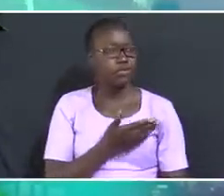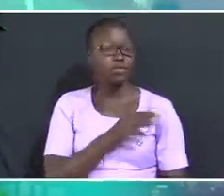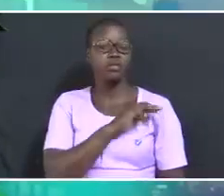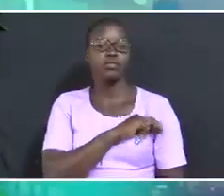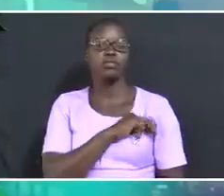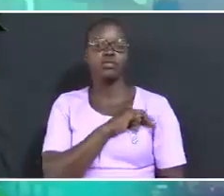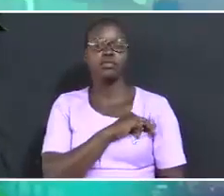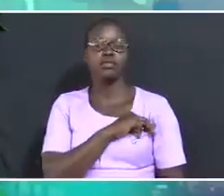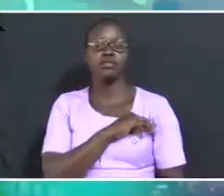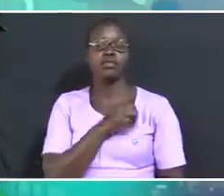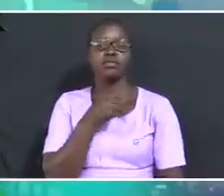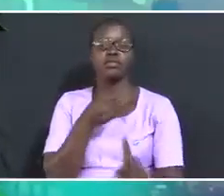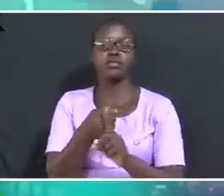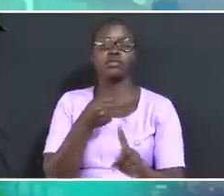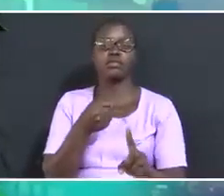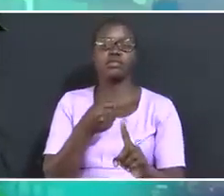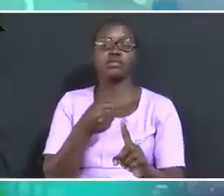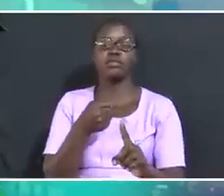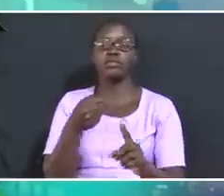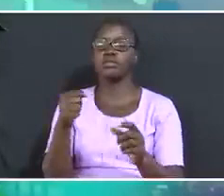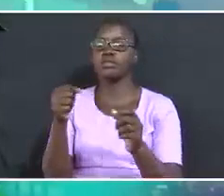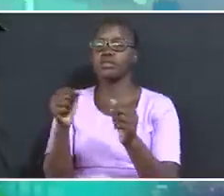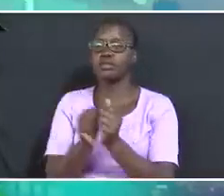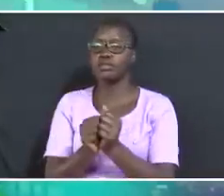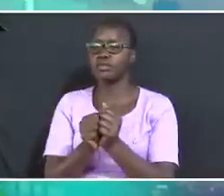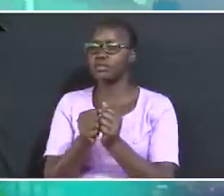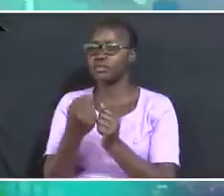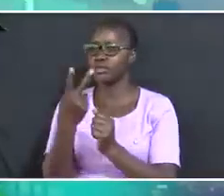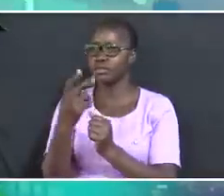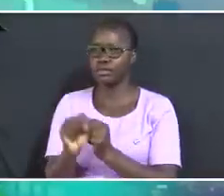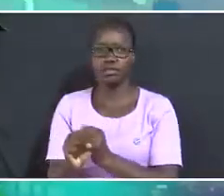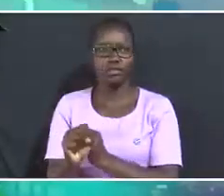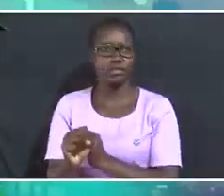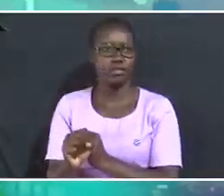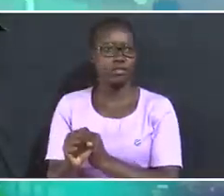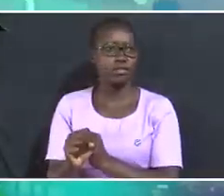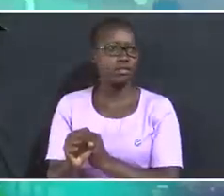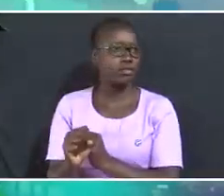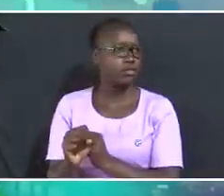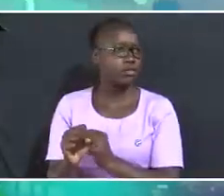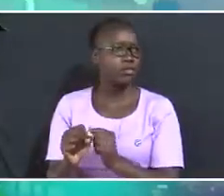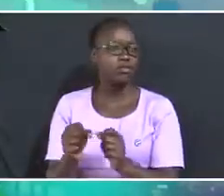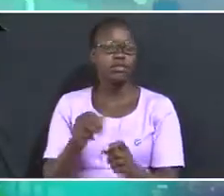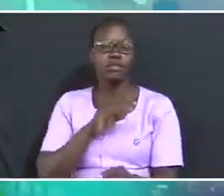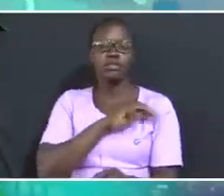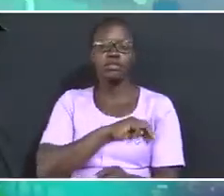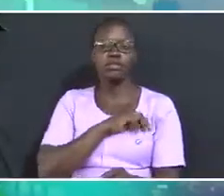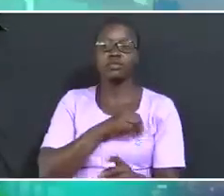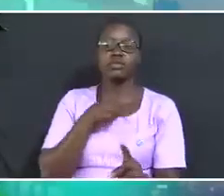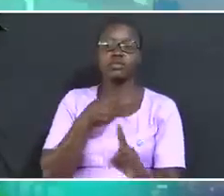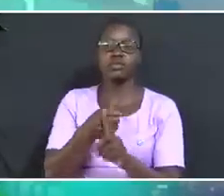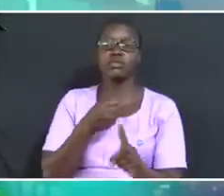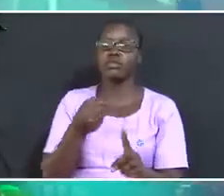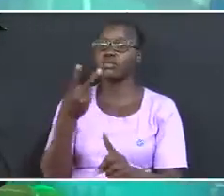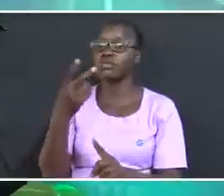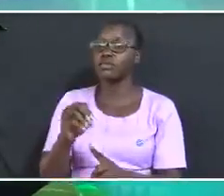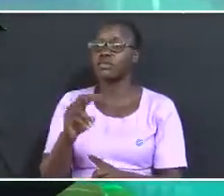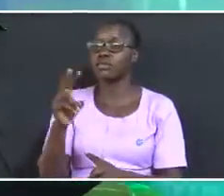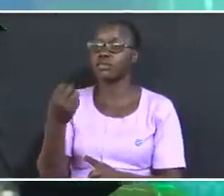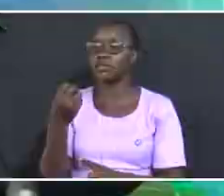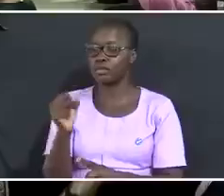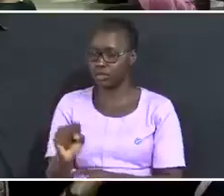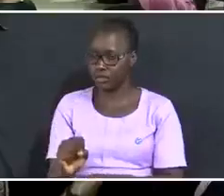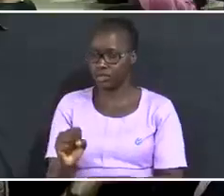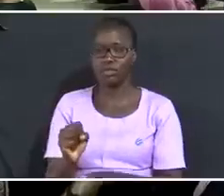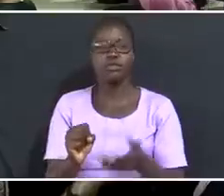Mission Impact 2025. No, I've told you it's a quinquennium. Mission Impact 2025,